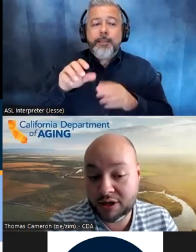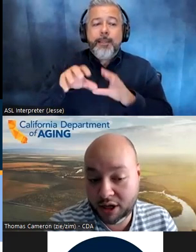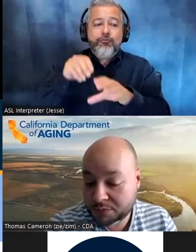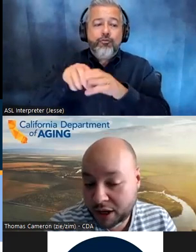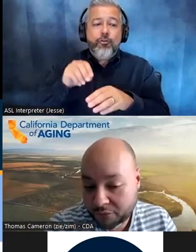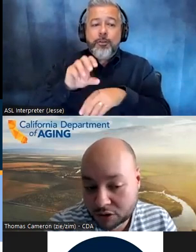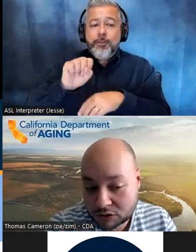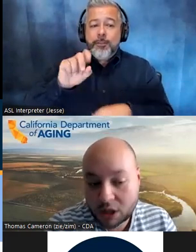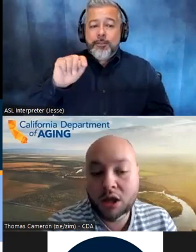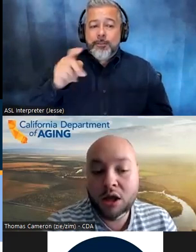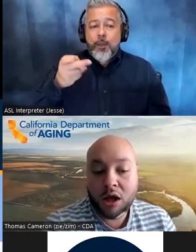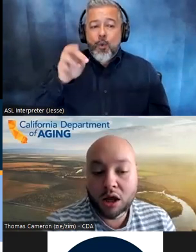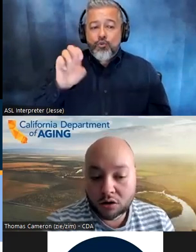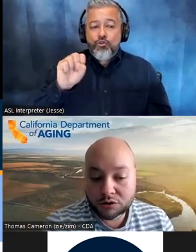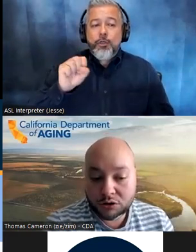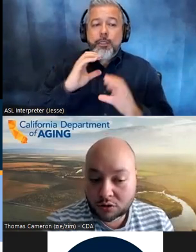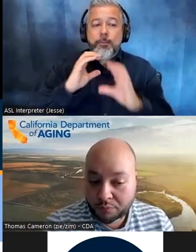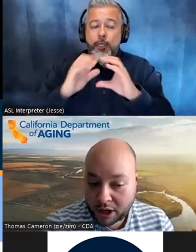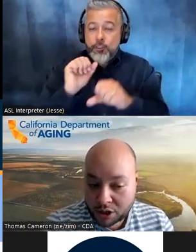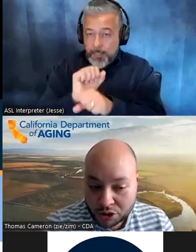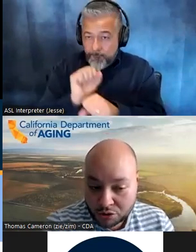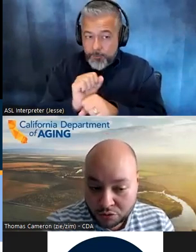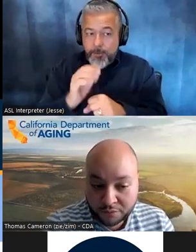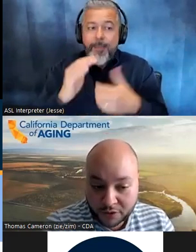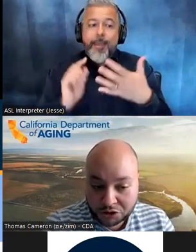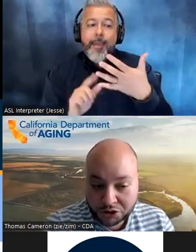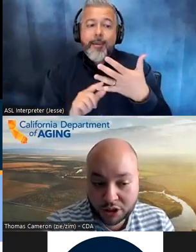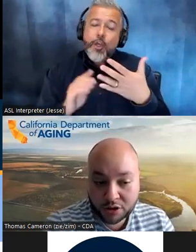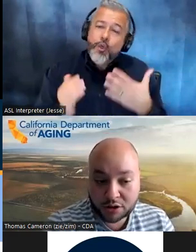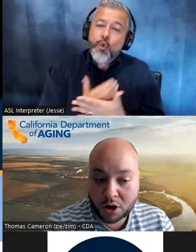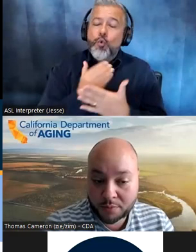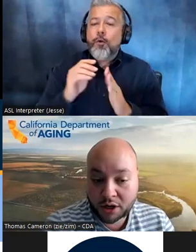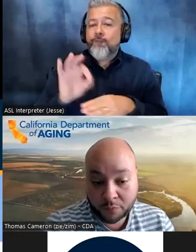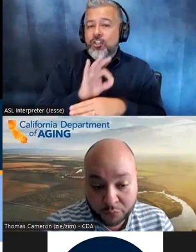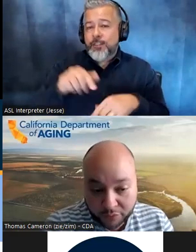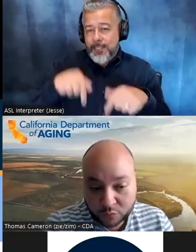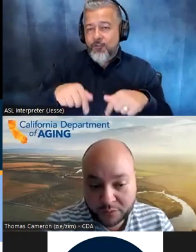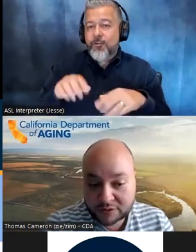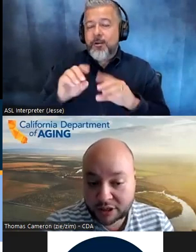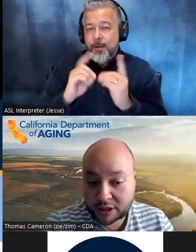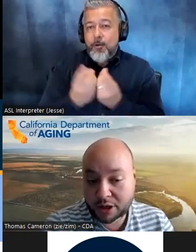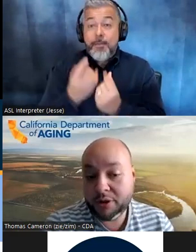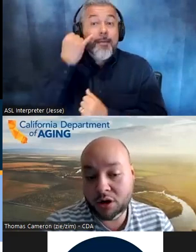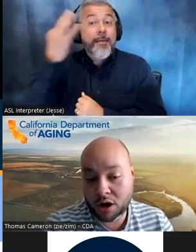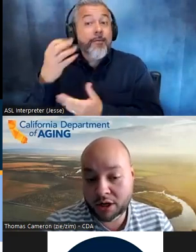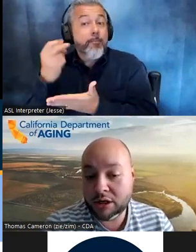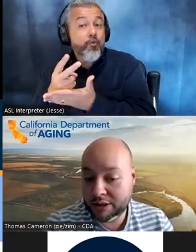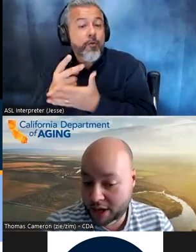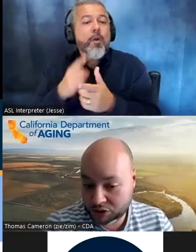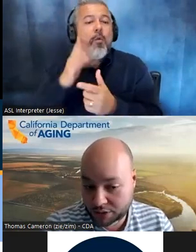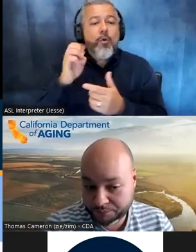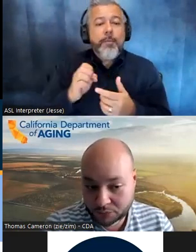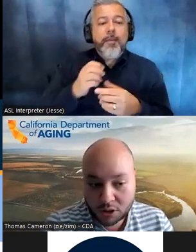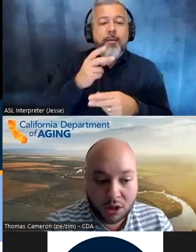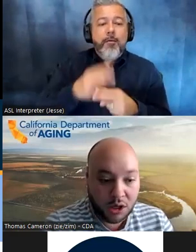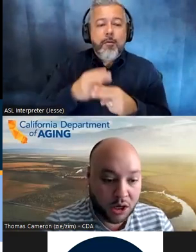communications and engagement efforts, and also a brand new function here at the department, if approved, will be the state public guardian